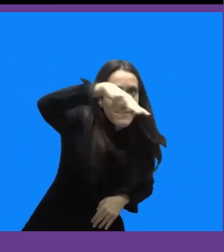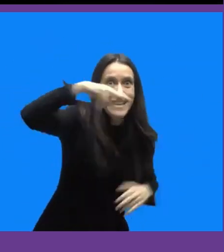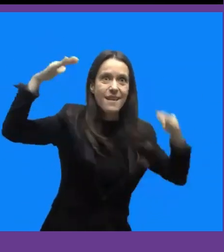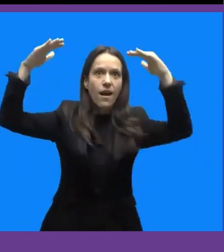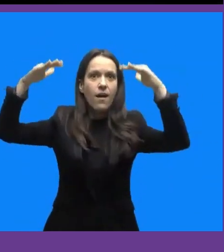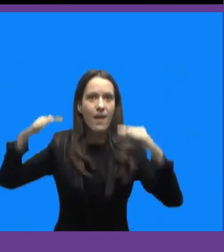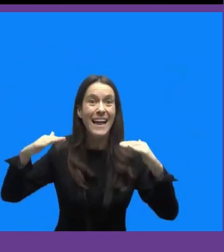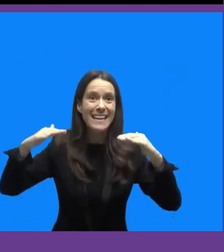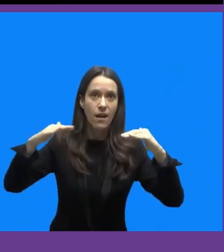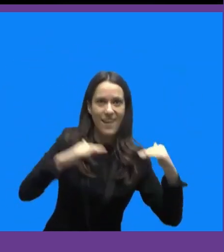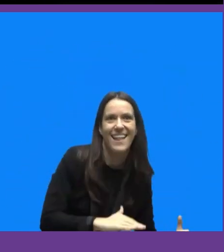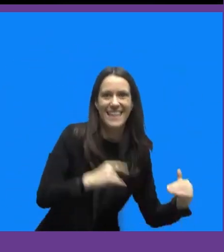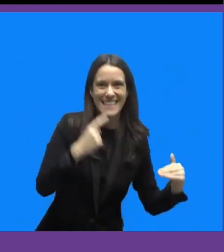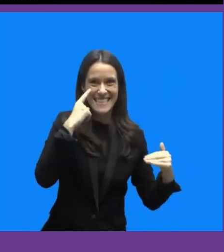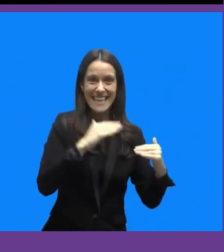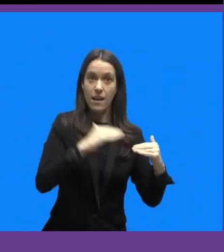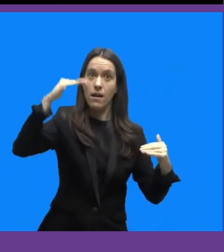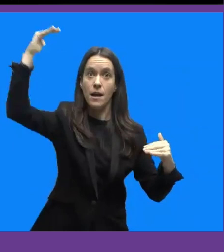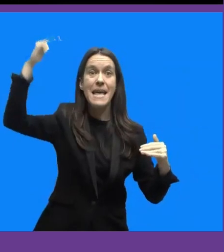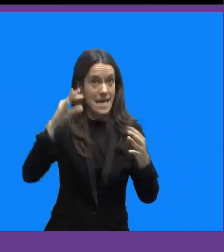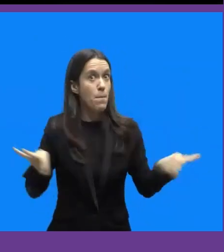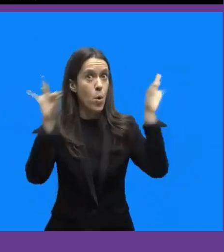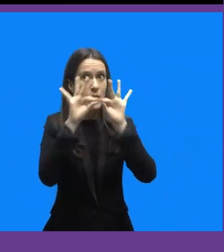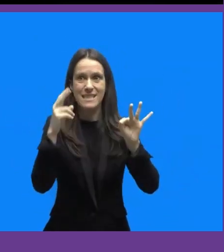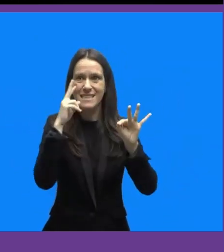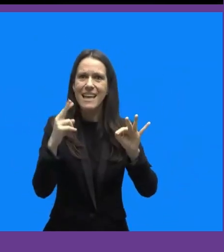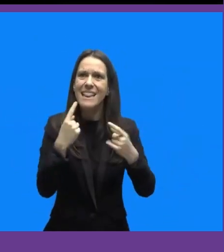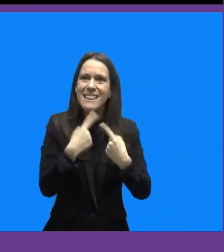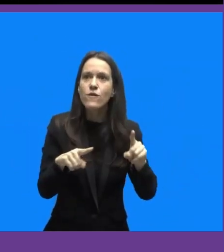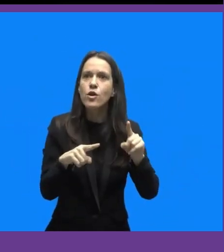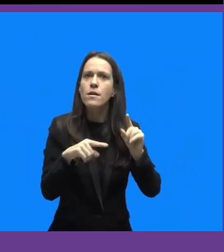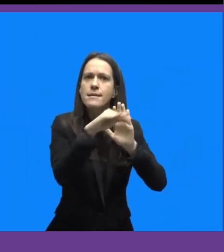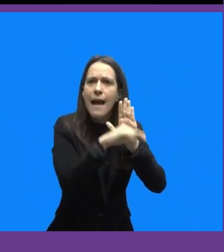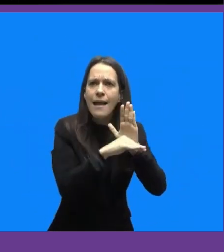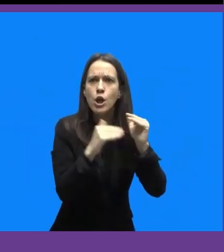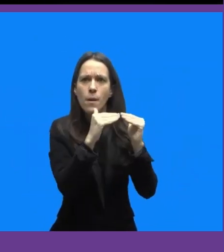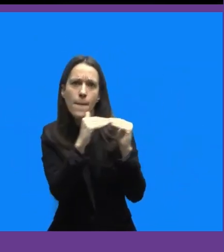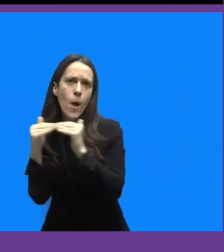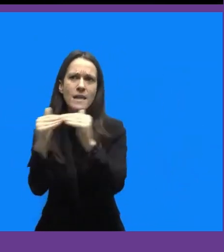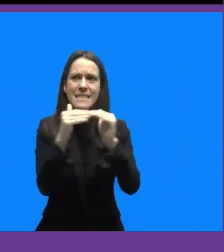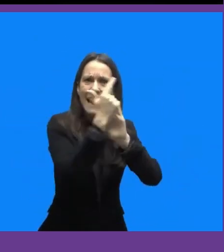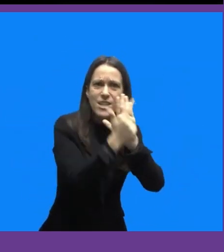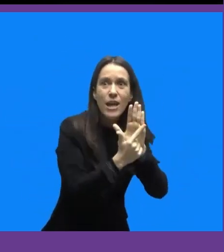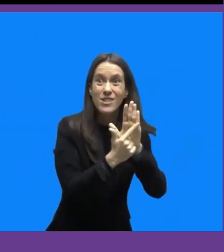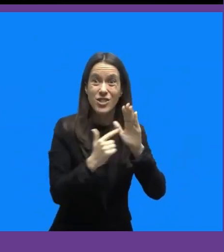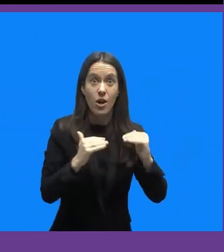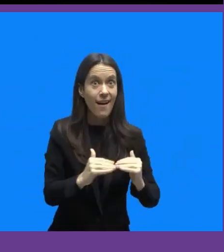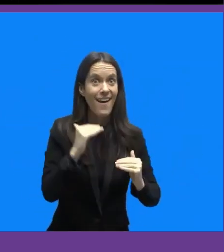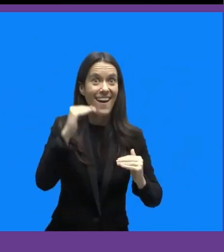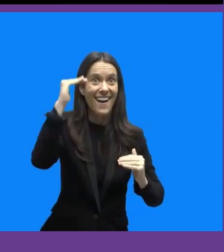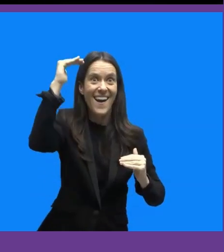legislation. And Emma also mentioned that there are several standards that need to be developed on